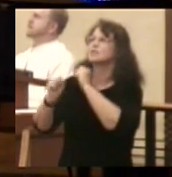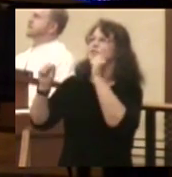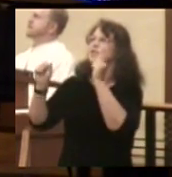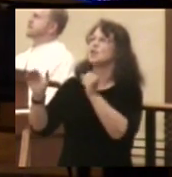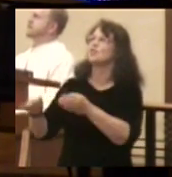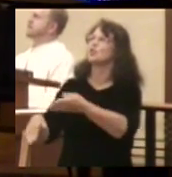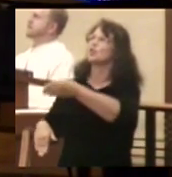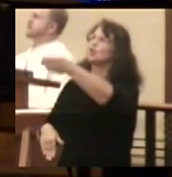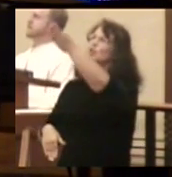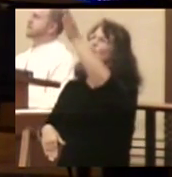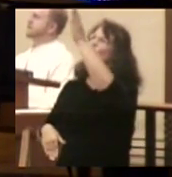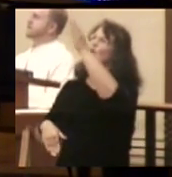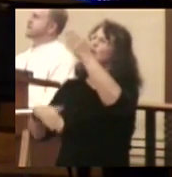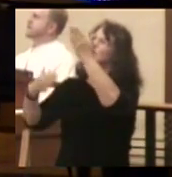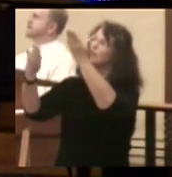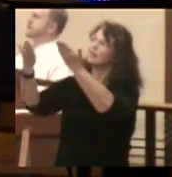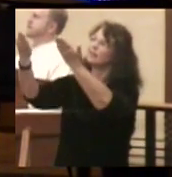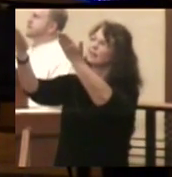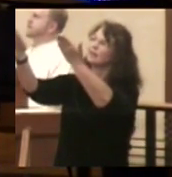to thee.